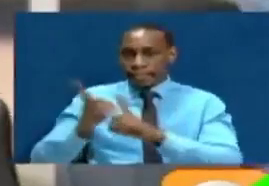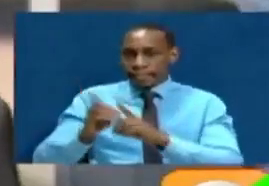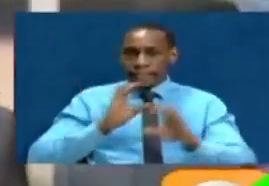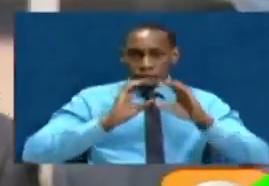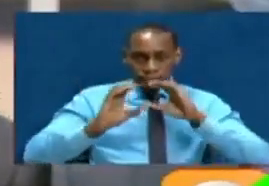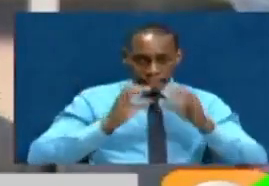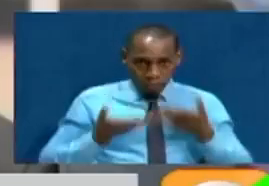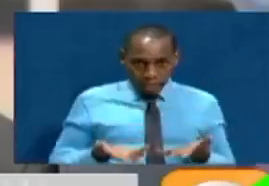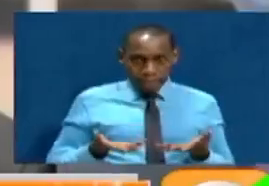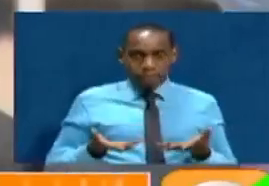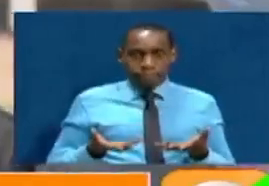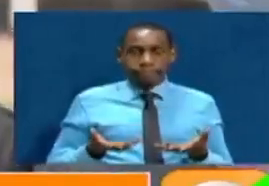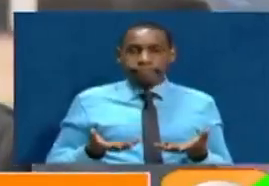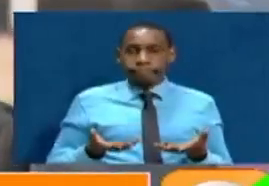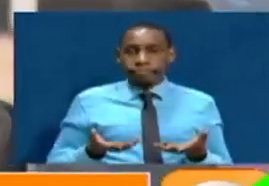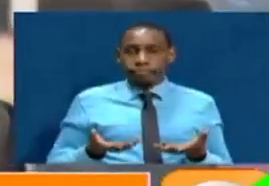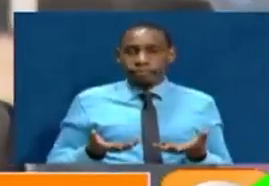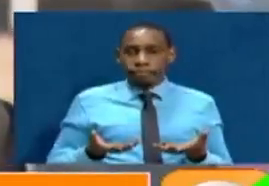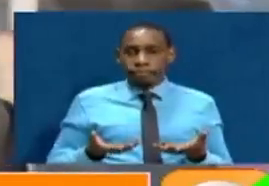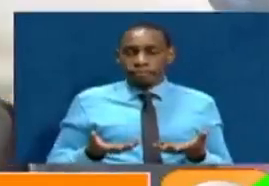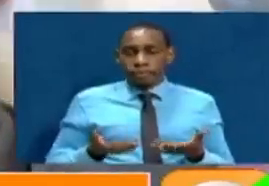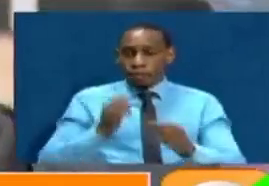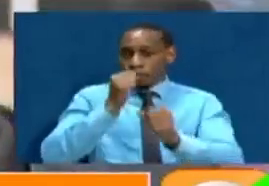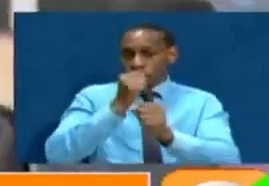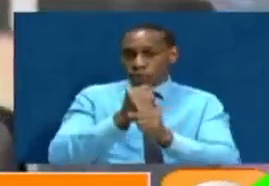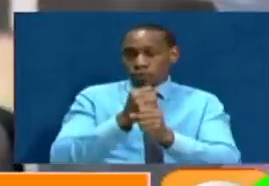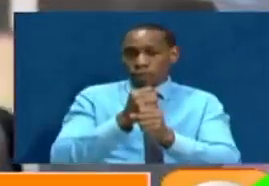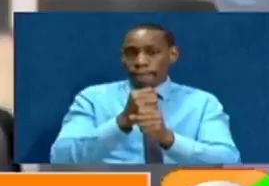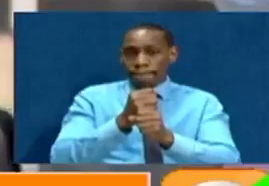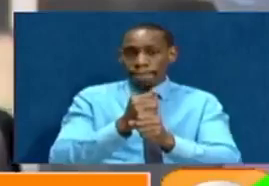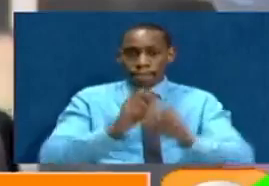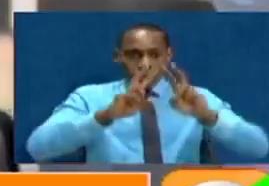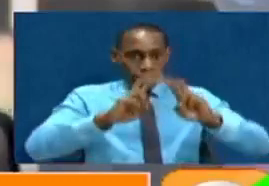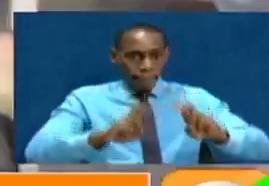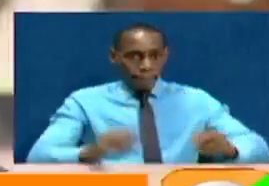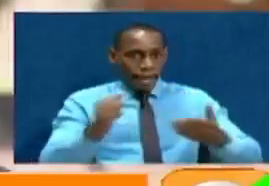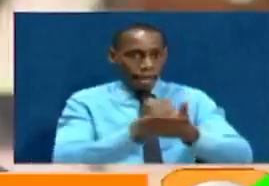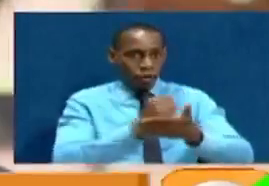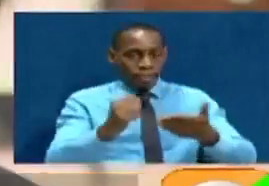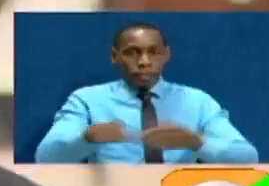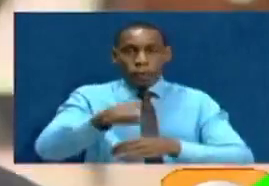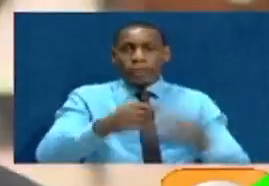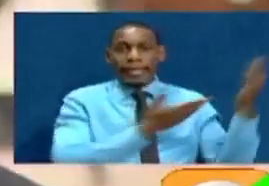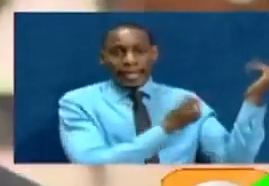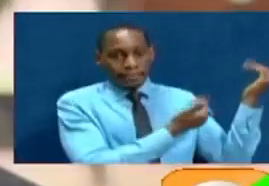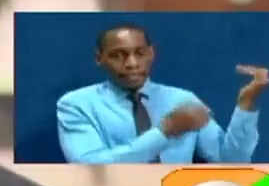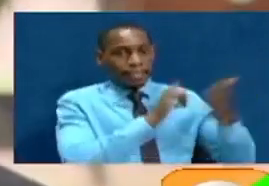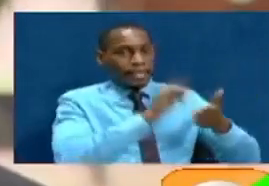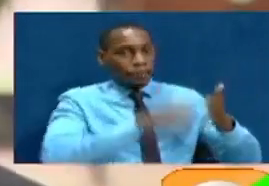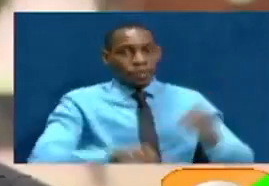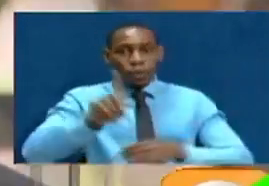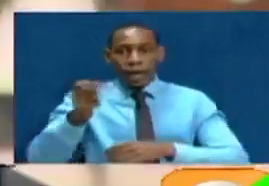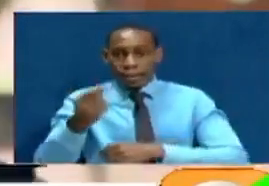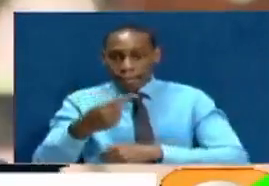this communication, to undertake this forensic audit, we expect that